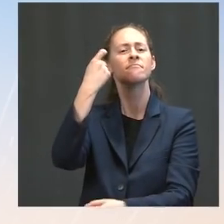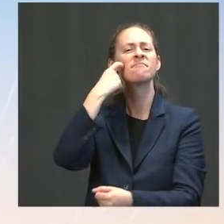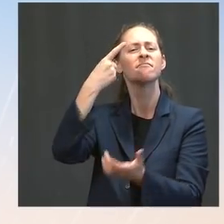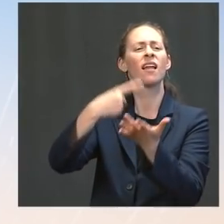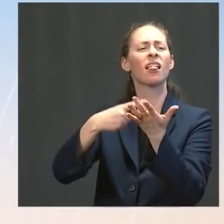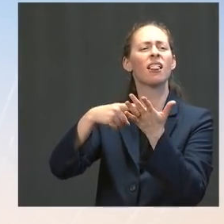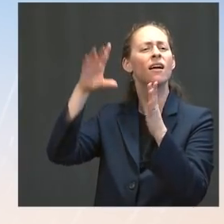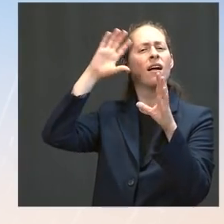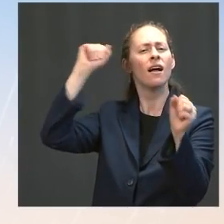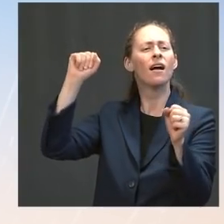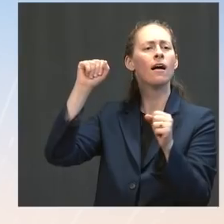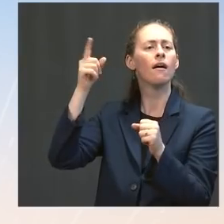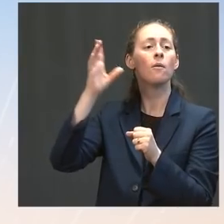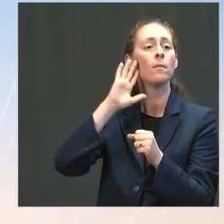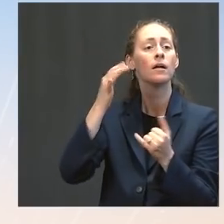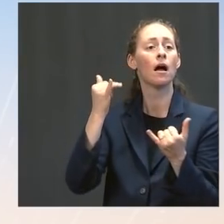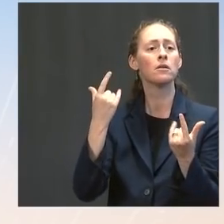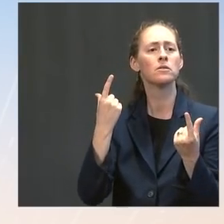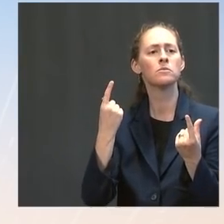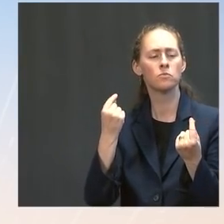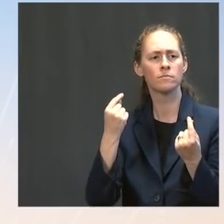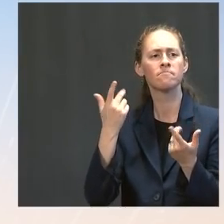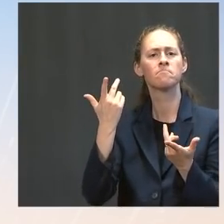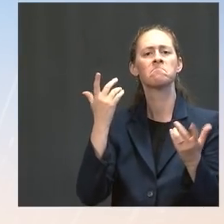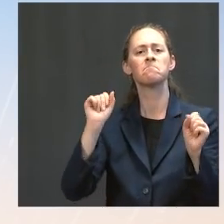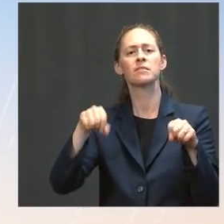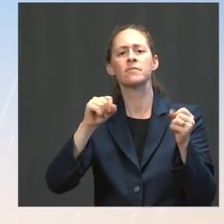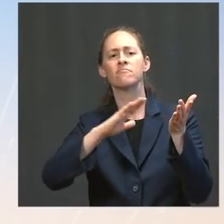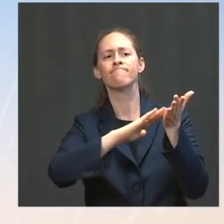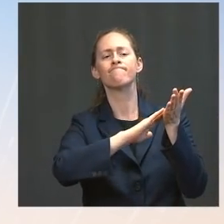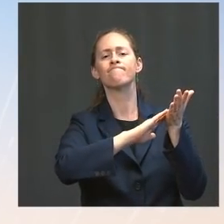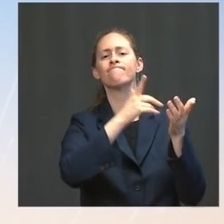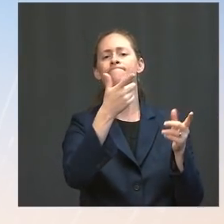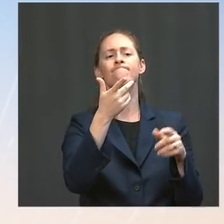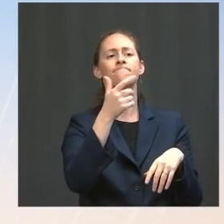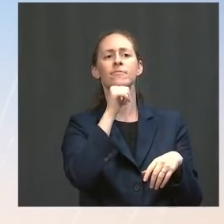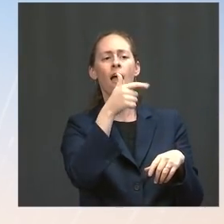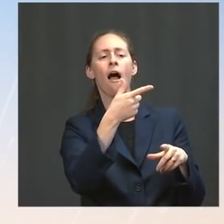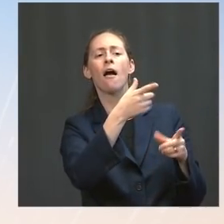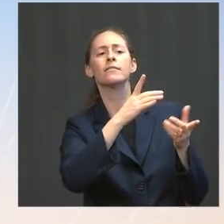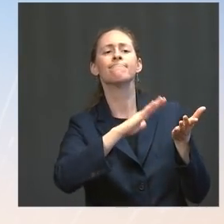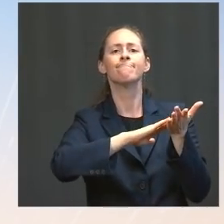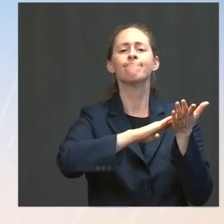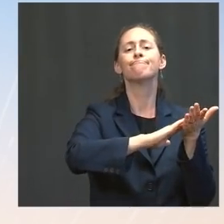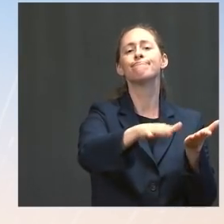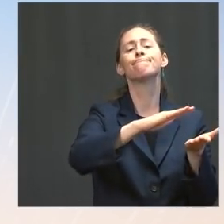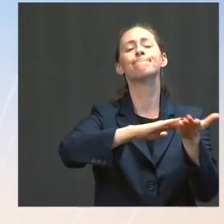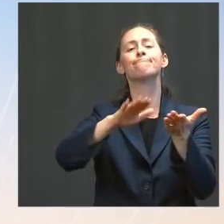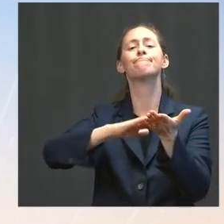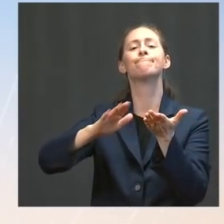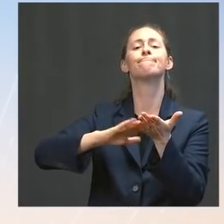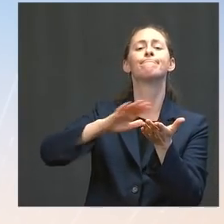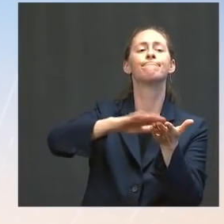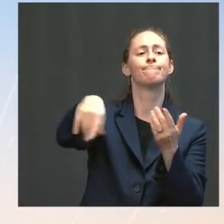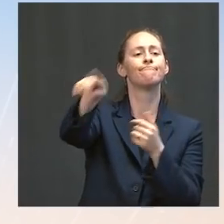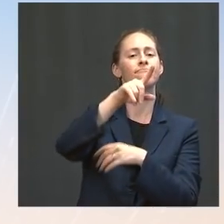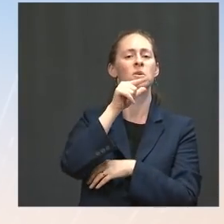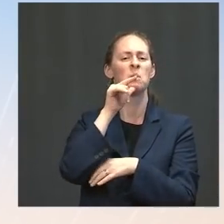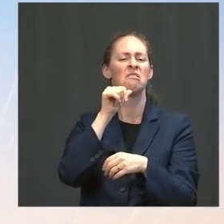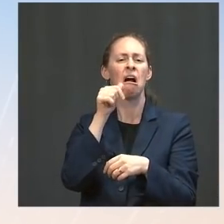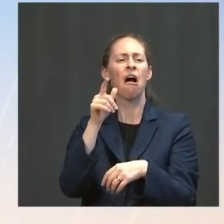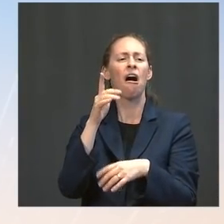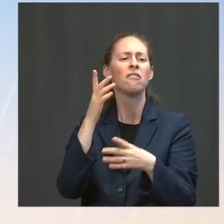They're pushing back at the U.S. on that. What is he prepared to do to free up more information on that? Well, I think it's well known they haven't been cooperative, right? Through your